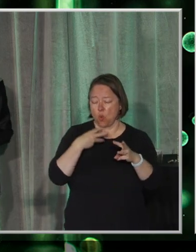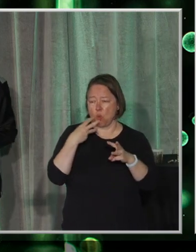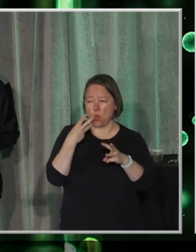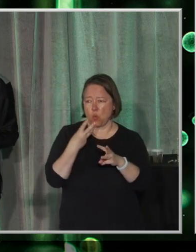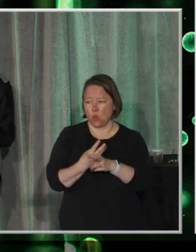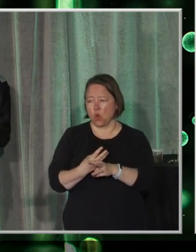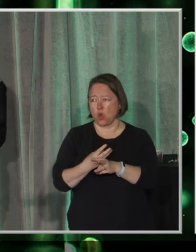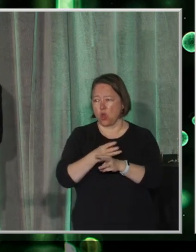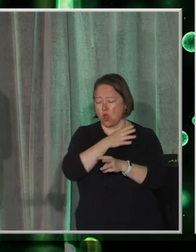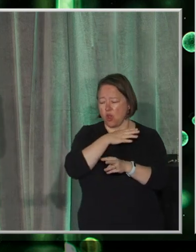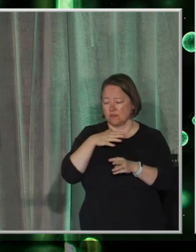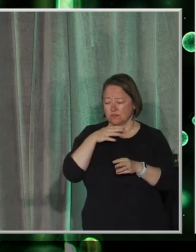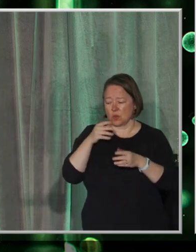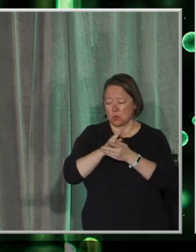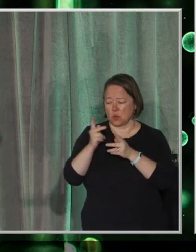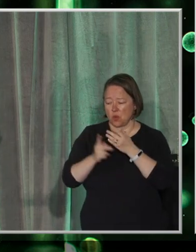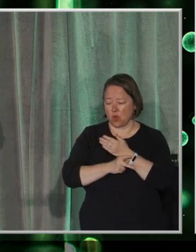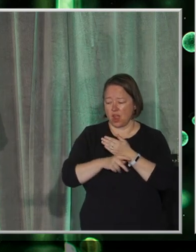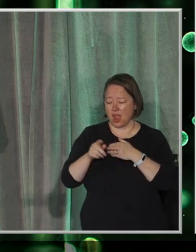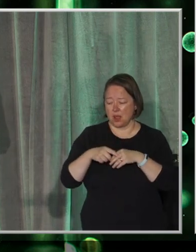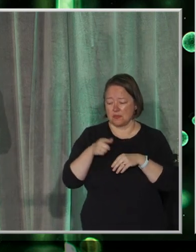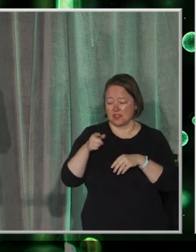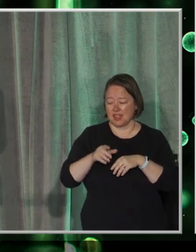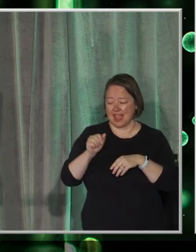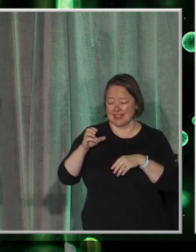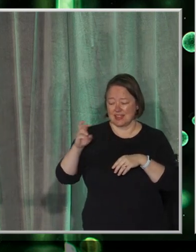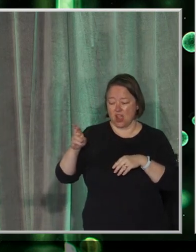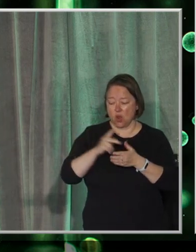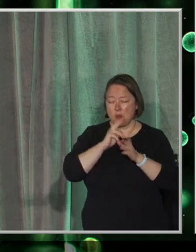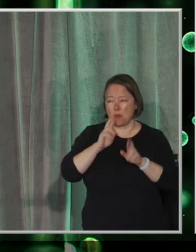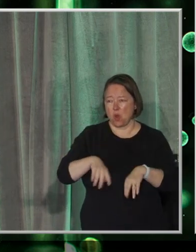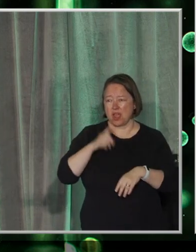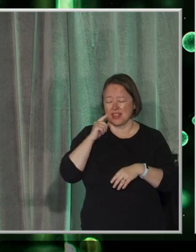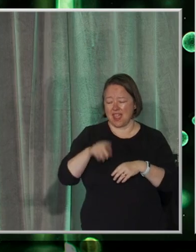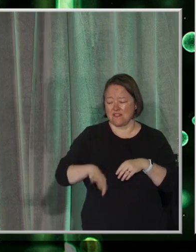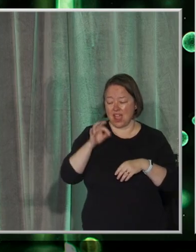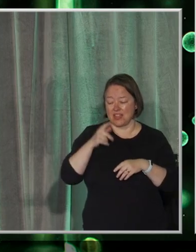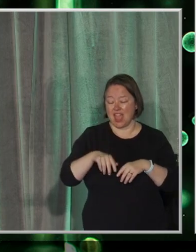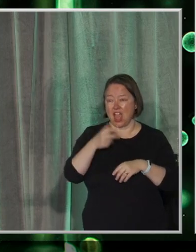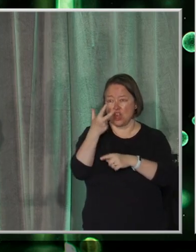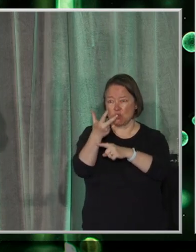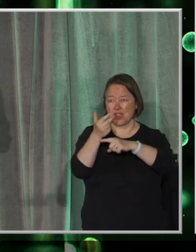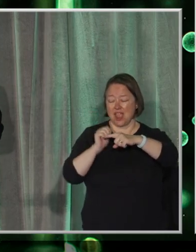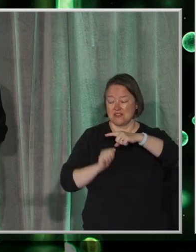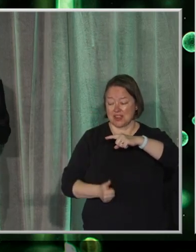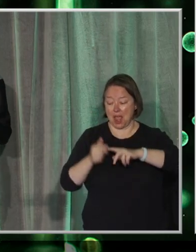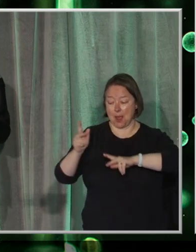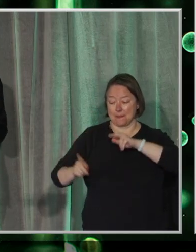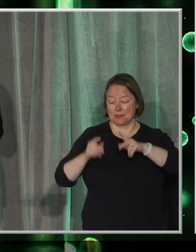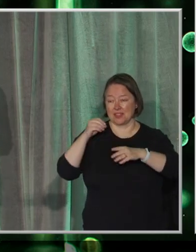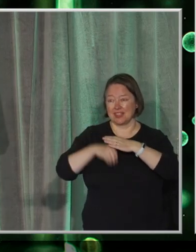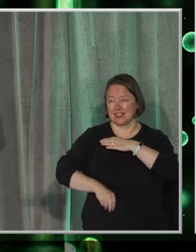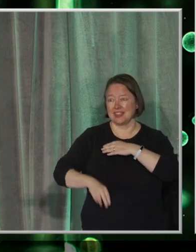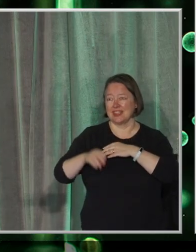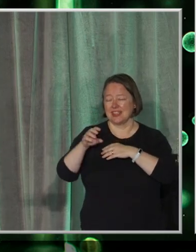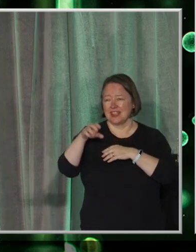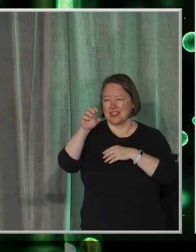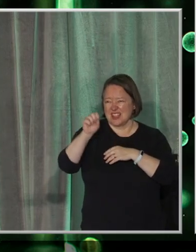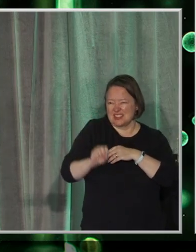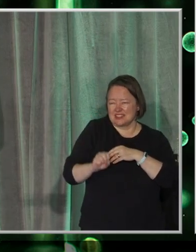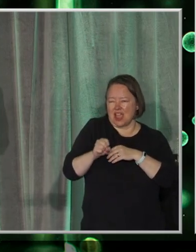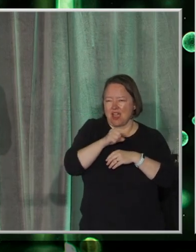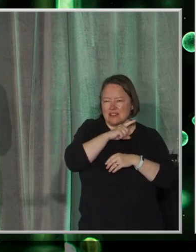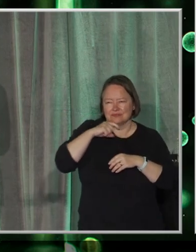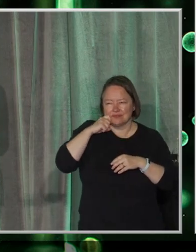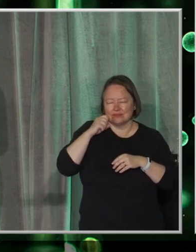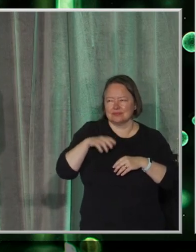Food Program annual country report in 2022, they mentioned that 3 out of 10 people in the sub-Saharan Africa are really